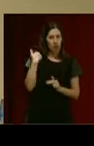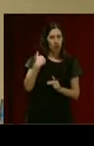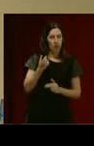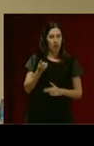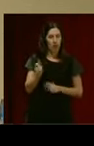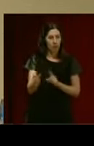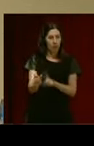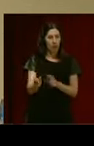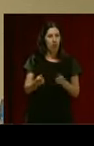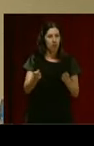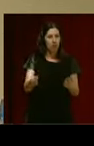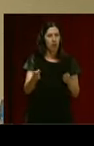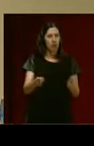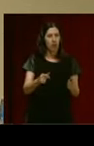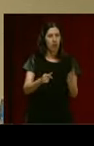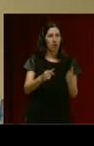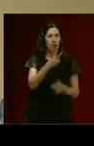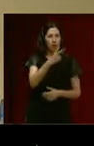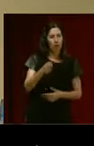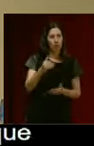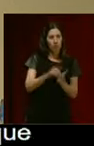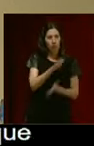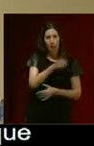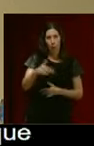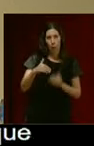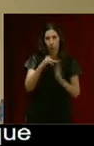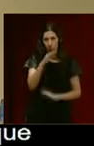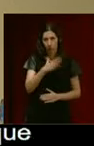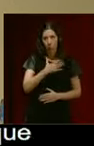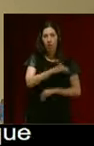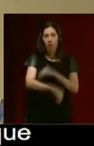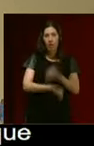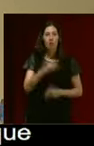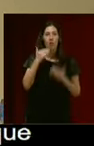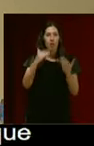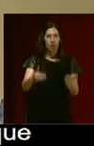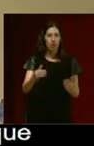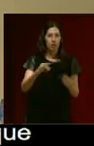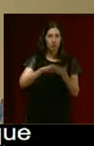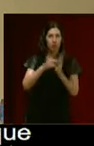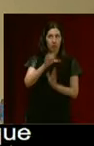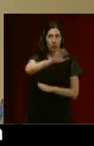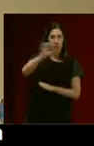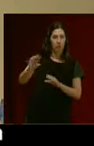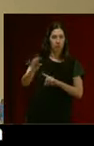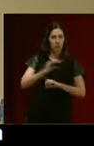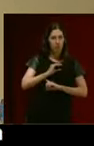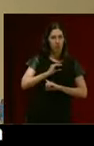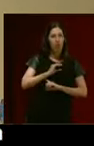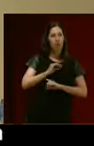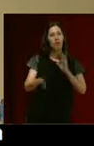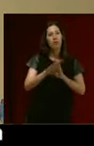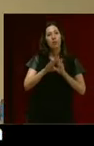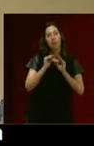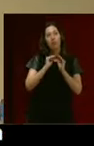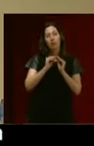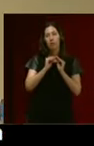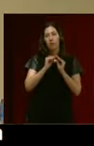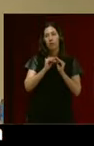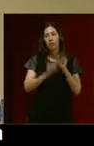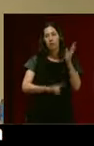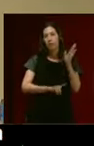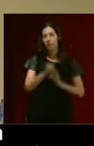less. I can tell you how much money did we spend. More than 200,000 euros. We managed to